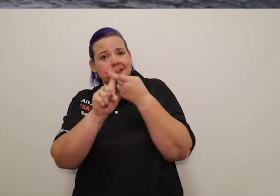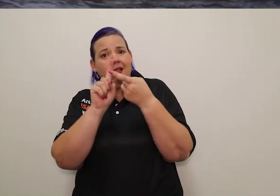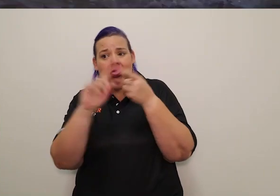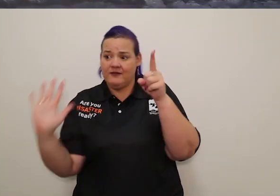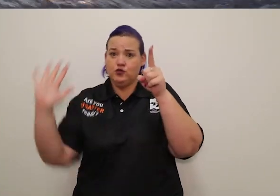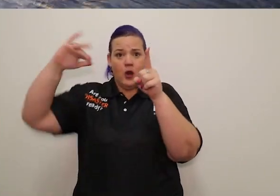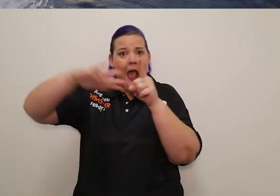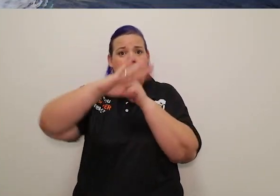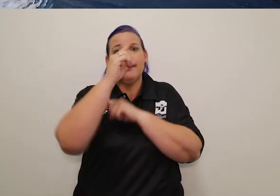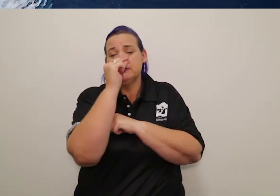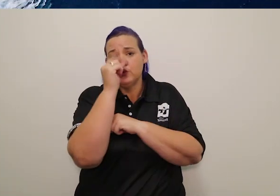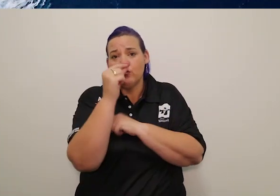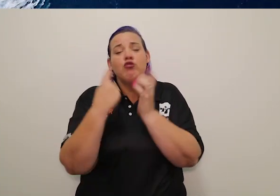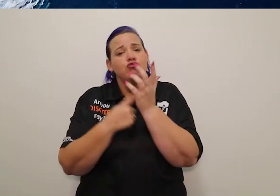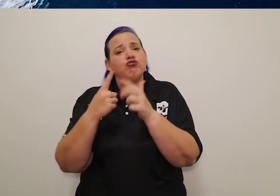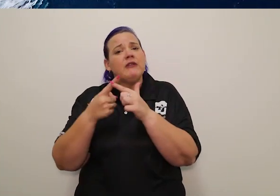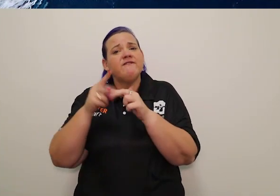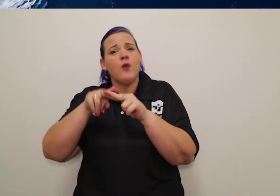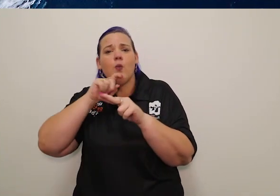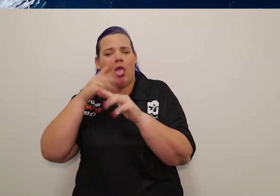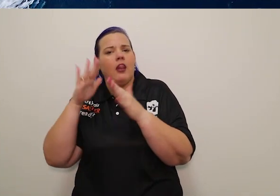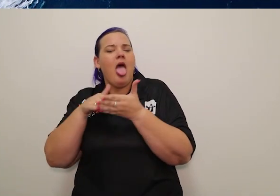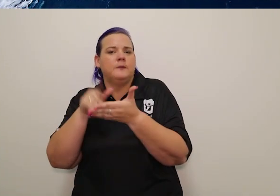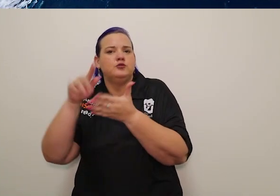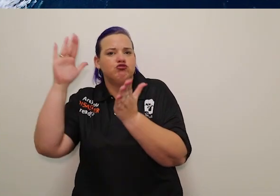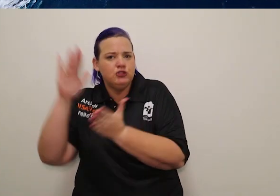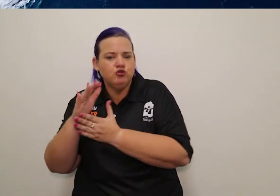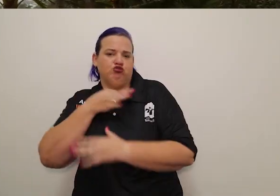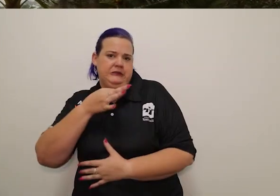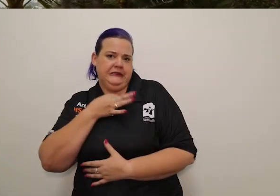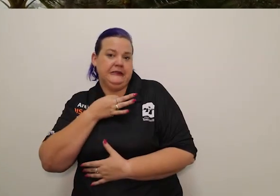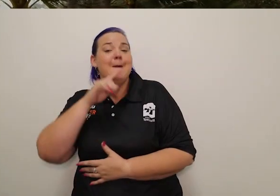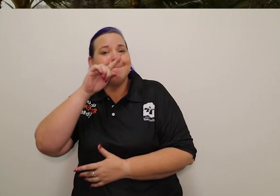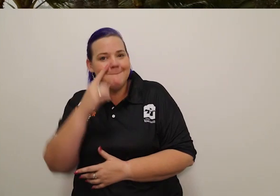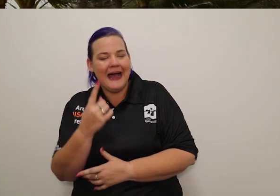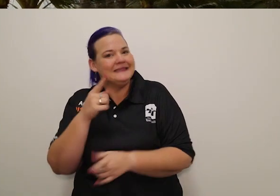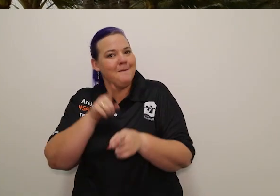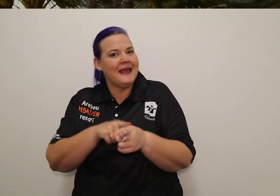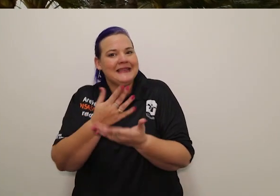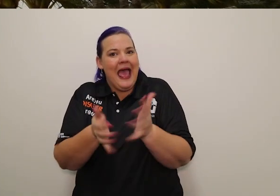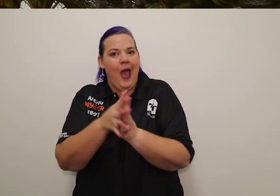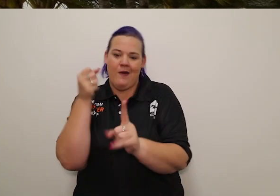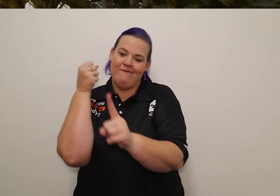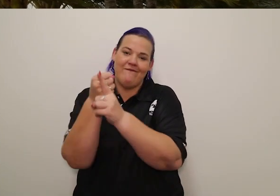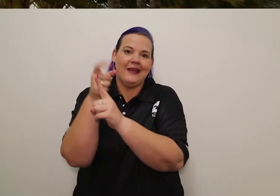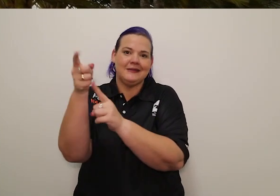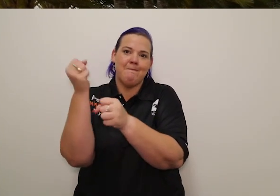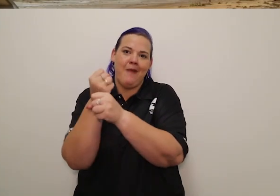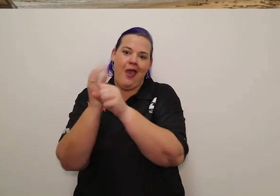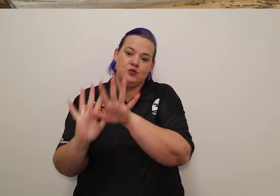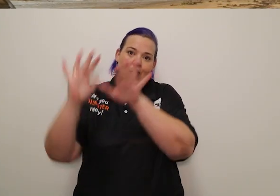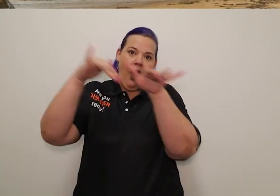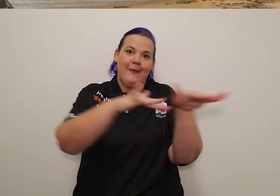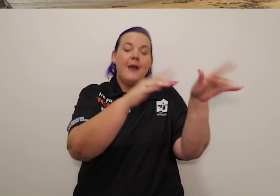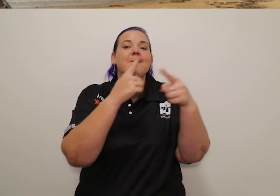by a tsunami. Although the reef may reduce the impact of a tsunami, the scale of impact depends on what caused the tsunami,